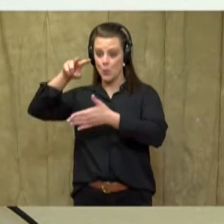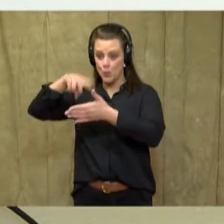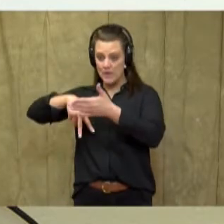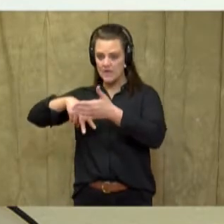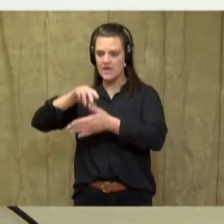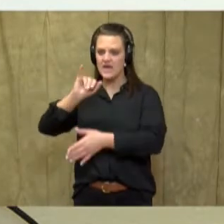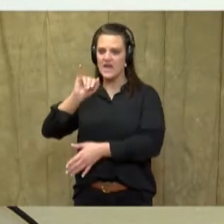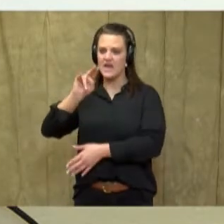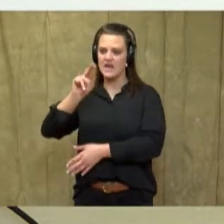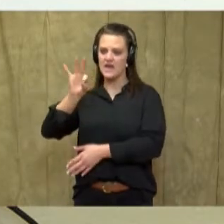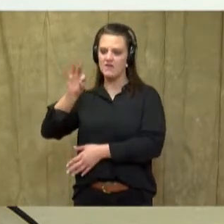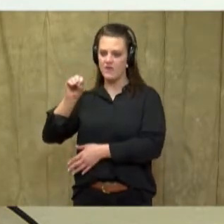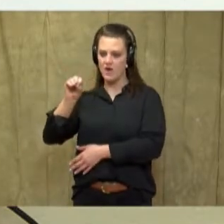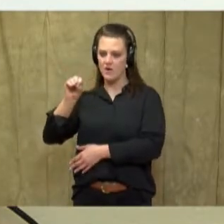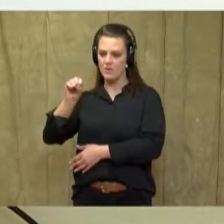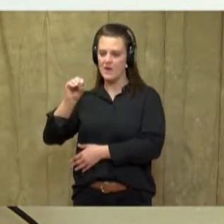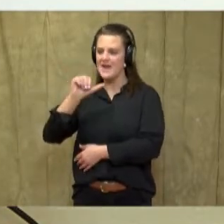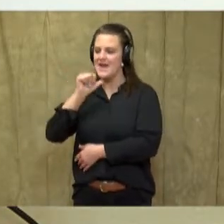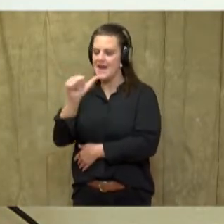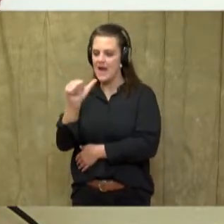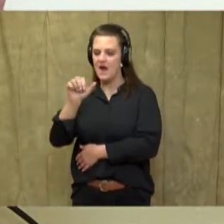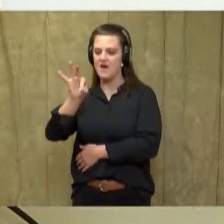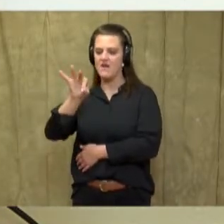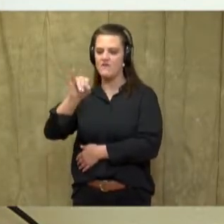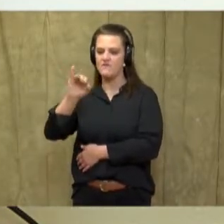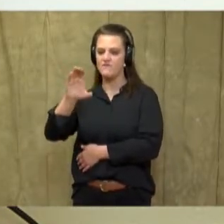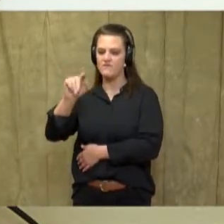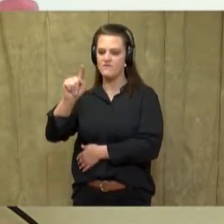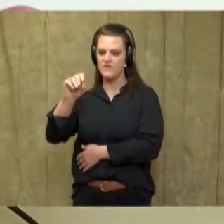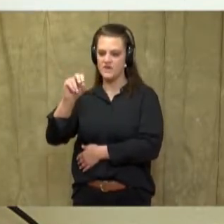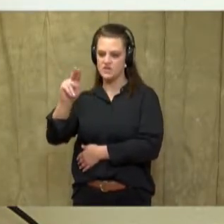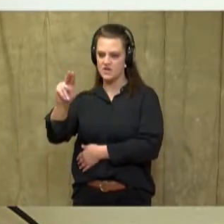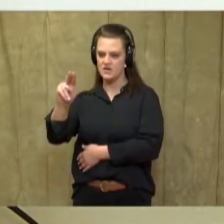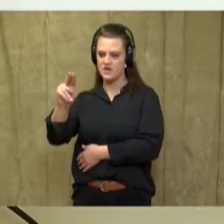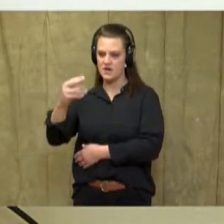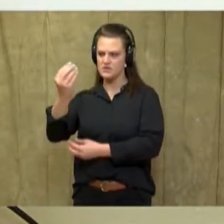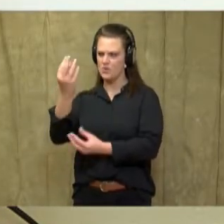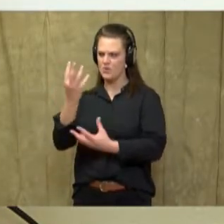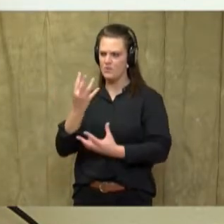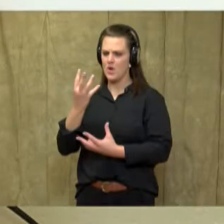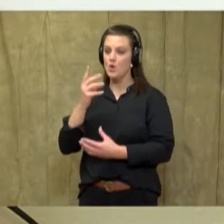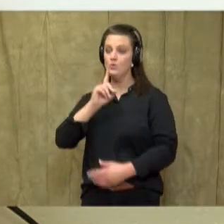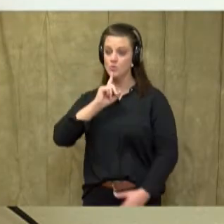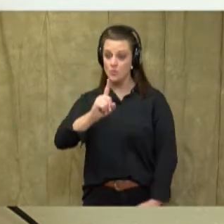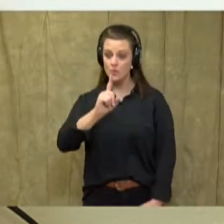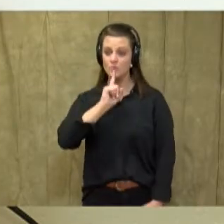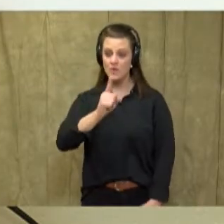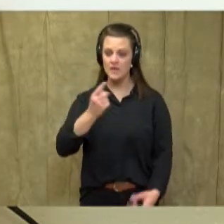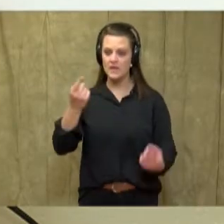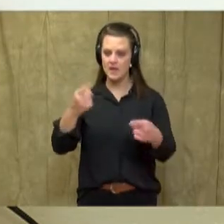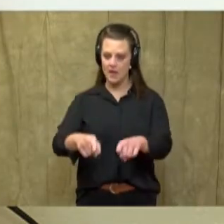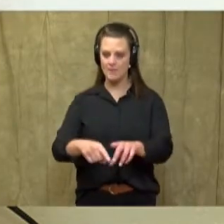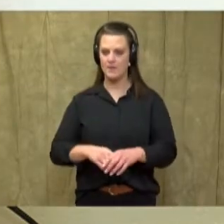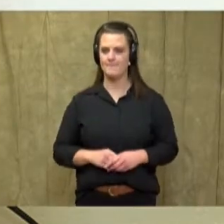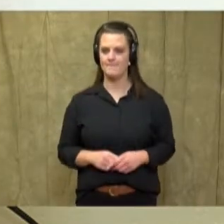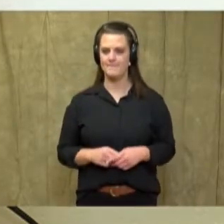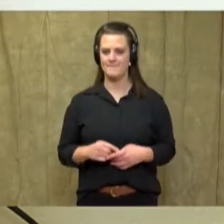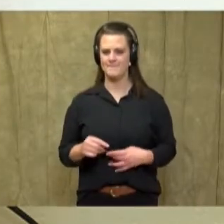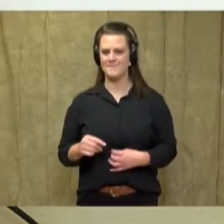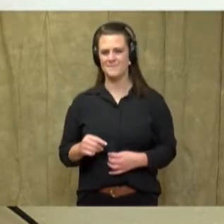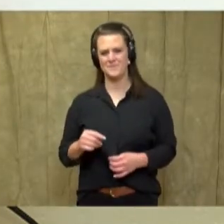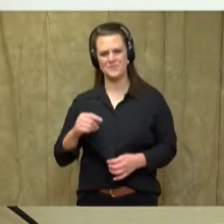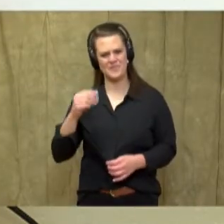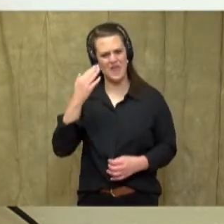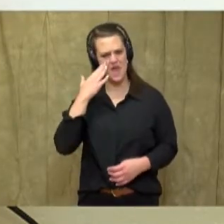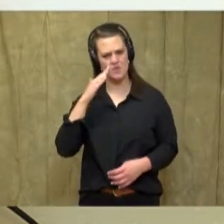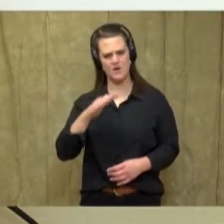informational text is a nonfiction passage which tells me that it's true. But I don't